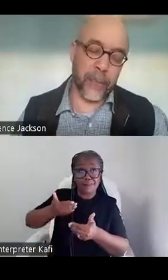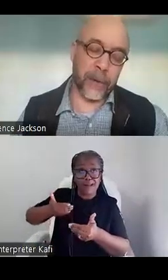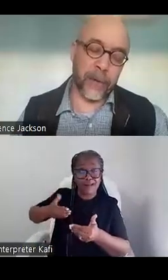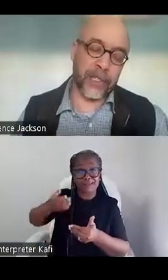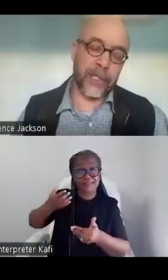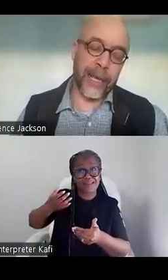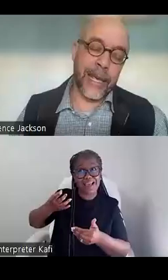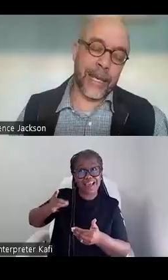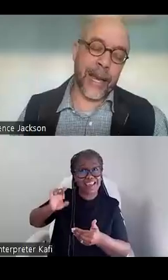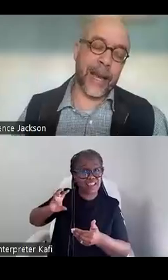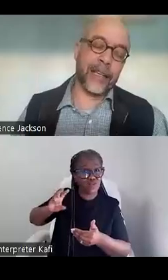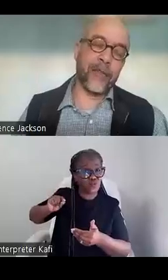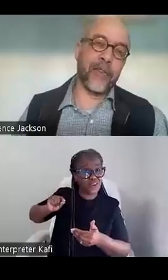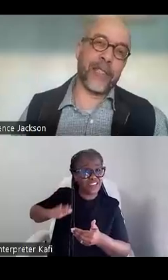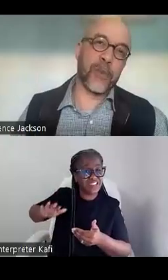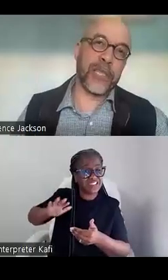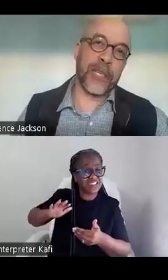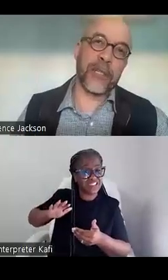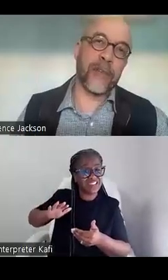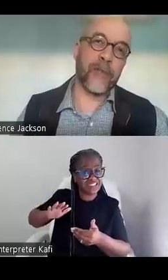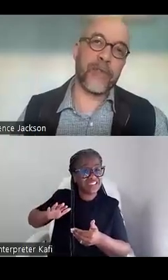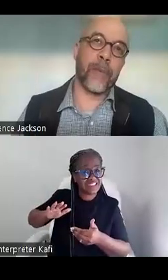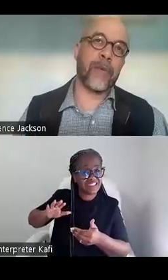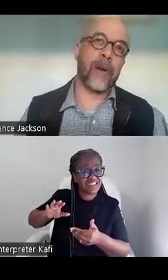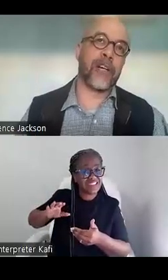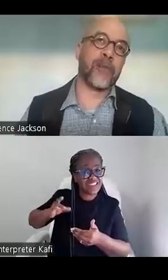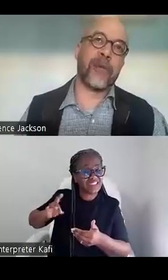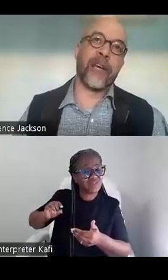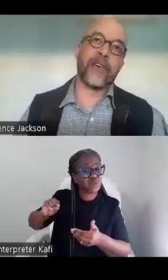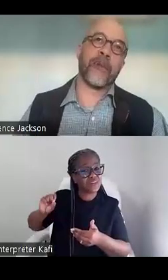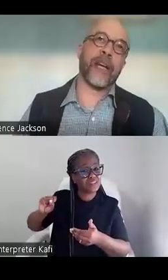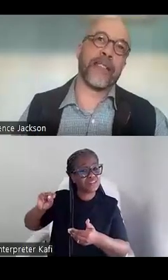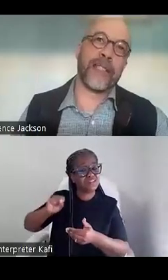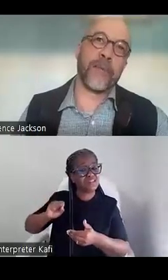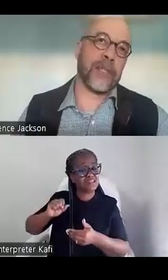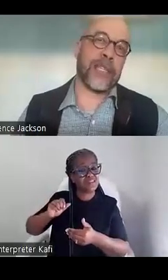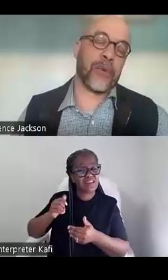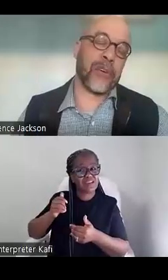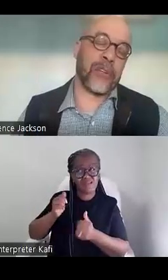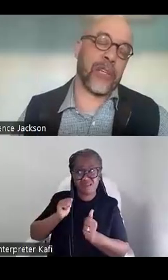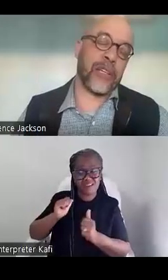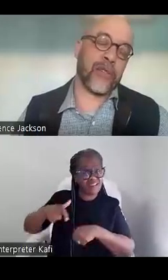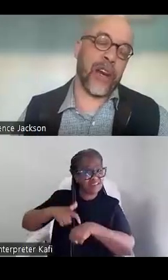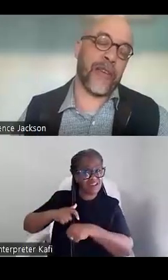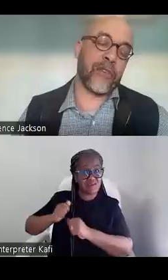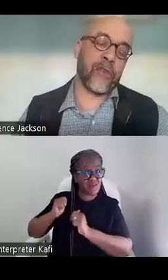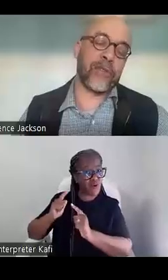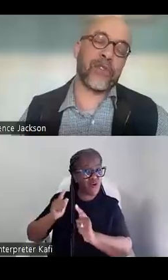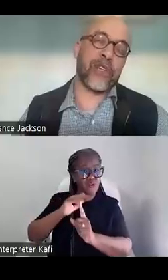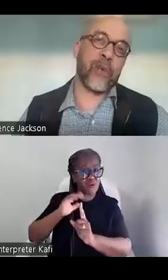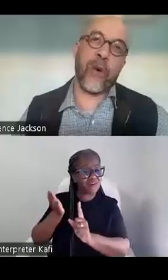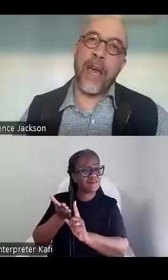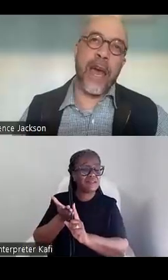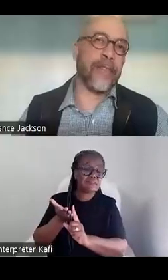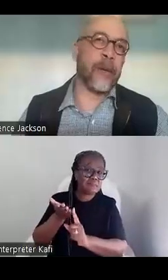Everybody pretty much is kind of convinced, with the exception of a couple large planners. I mean, I guess this would be the South Carolinians, right after the